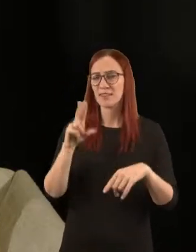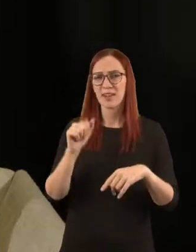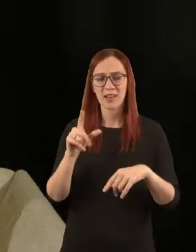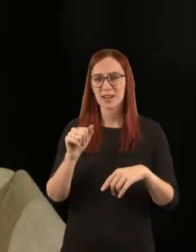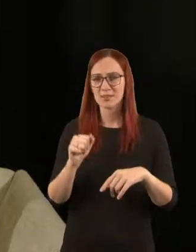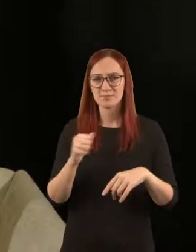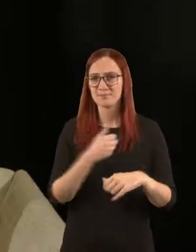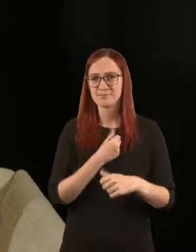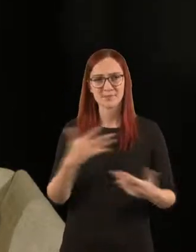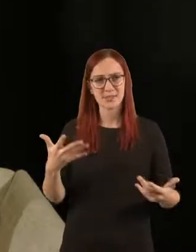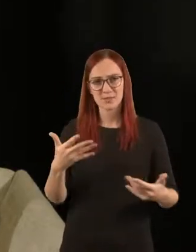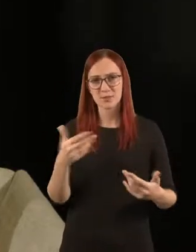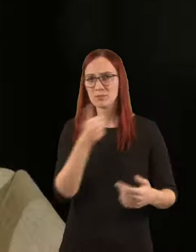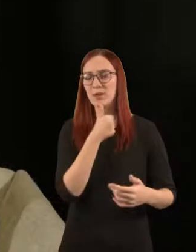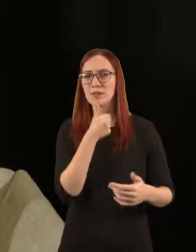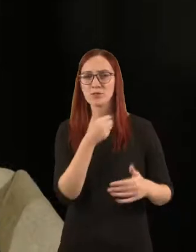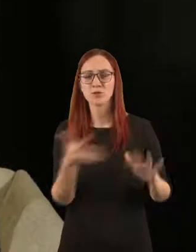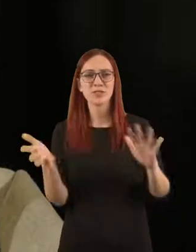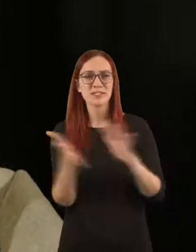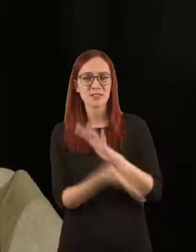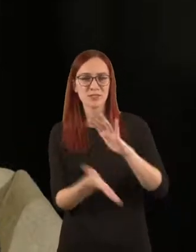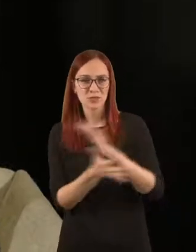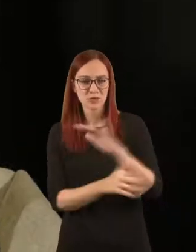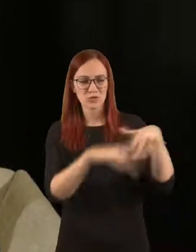A negative aspect is that